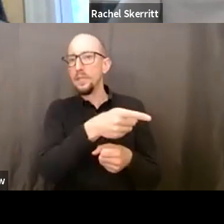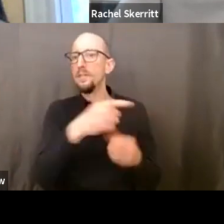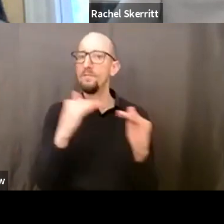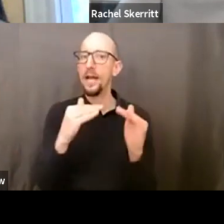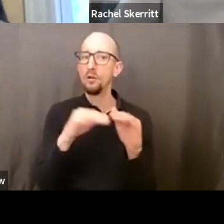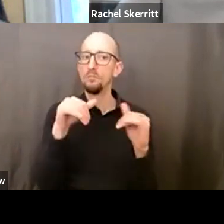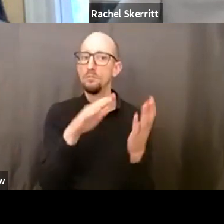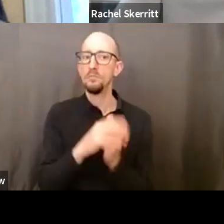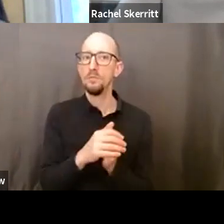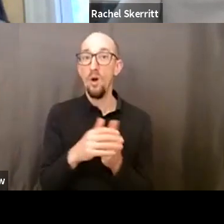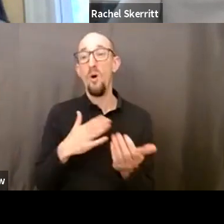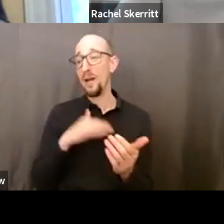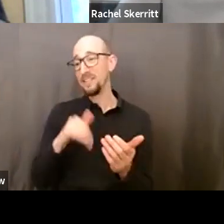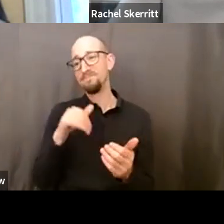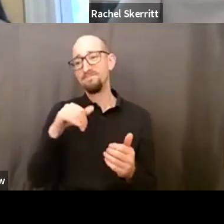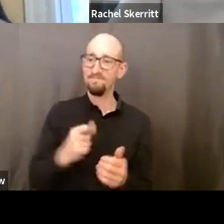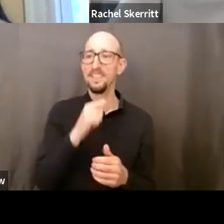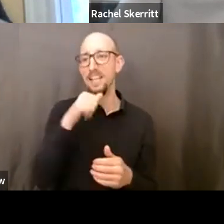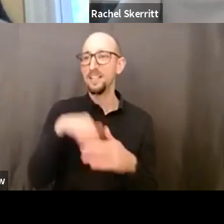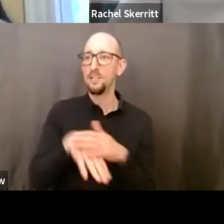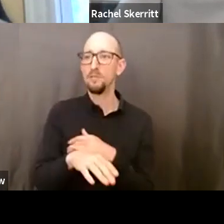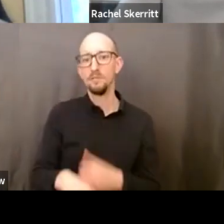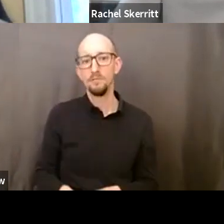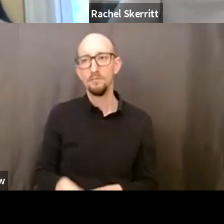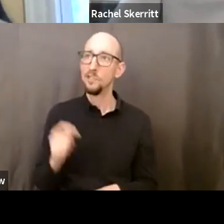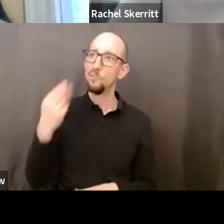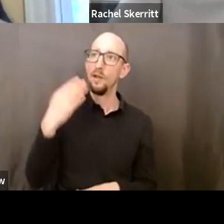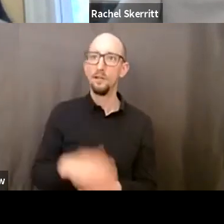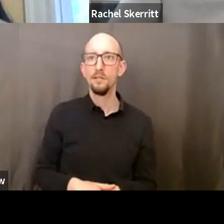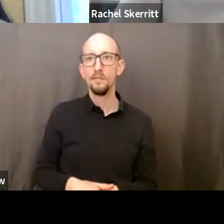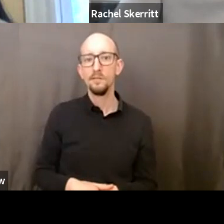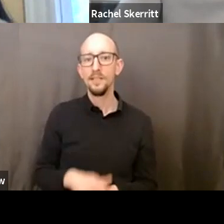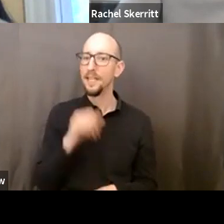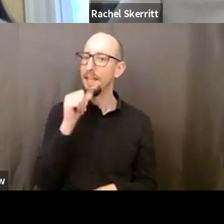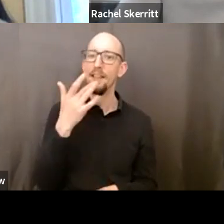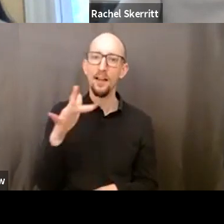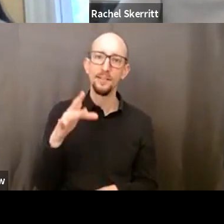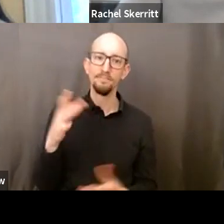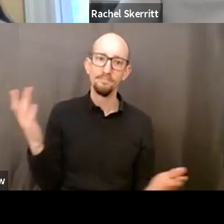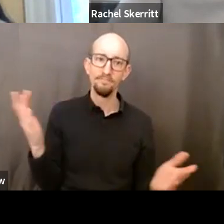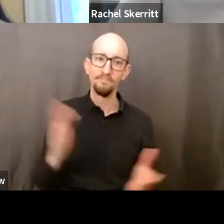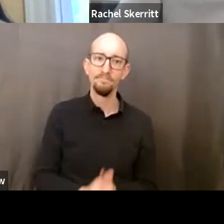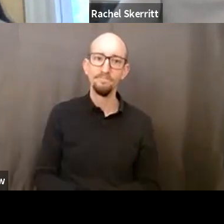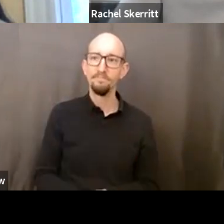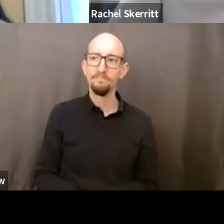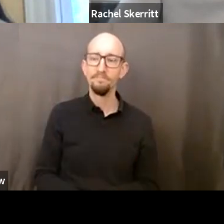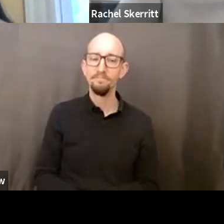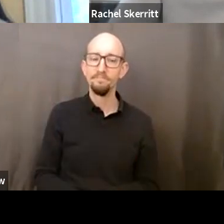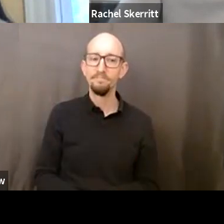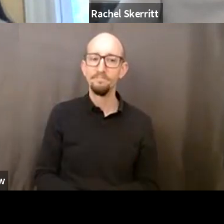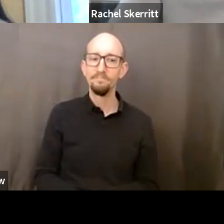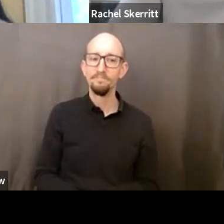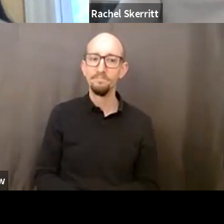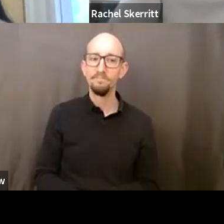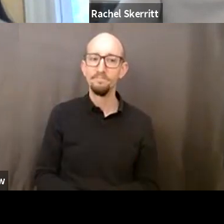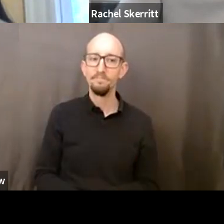my child getting into that charter school or not. It's just bum luck that my child did not get in and